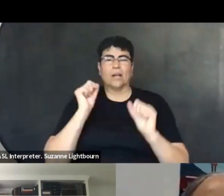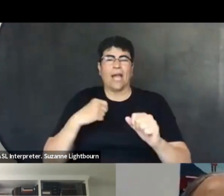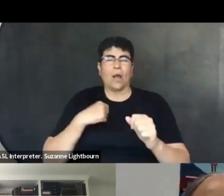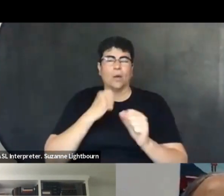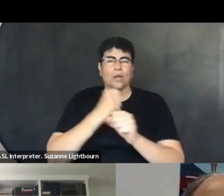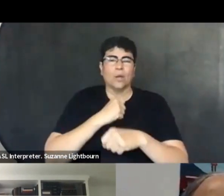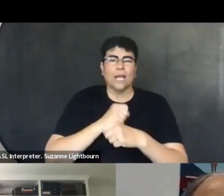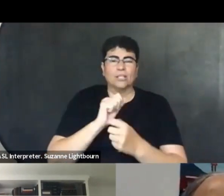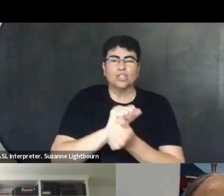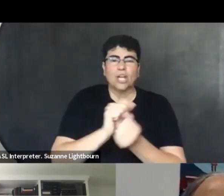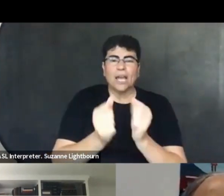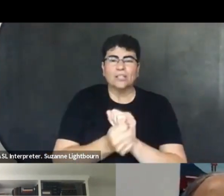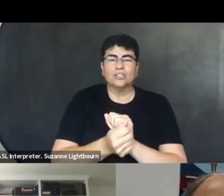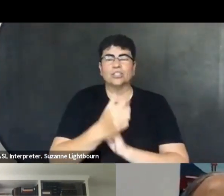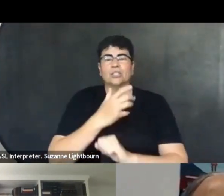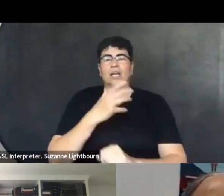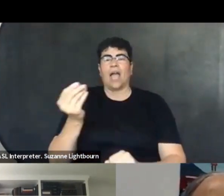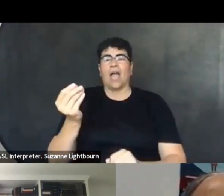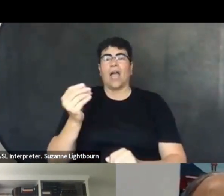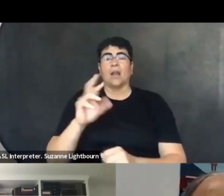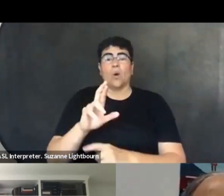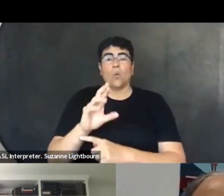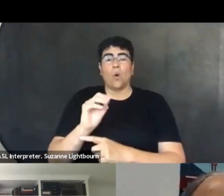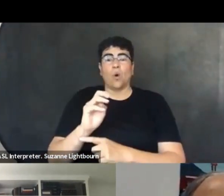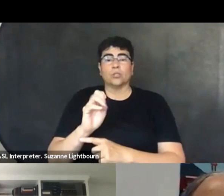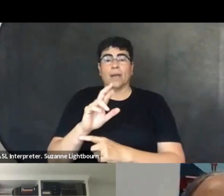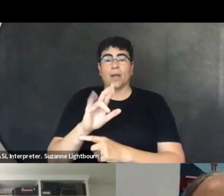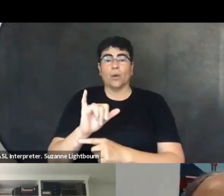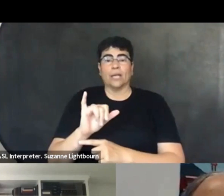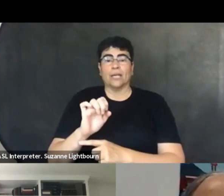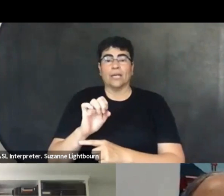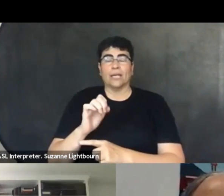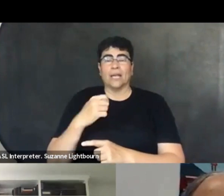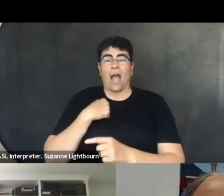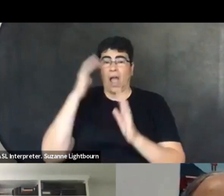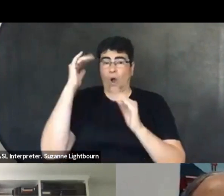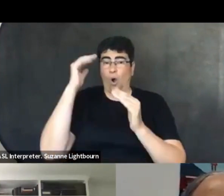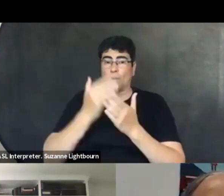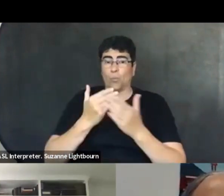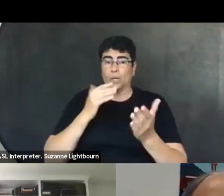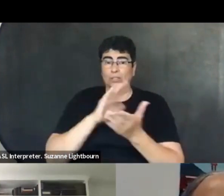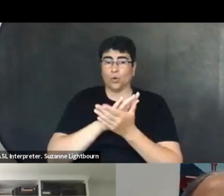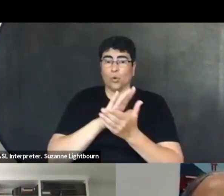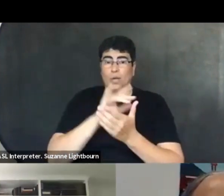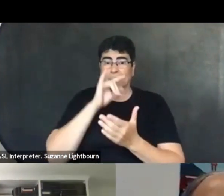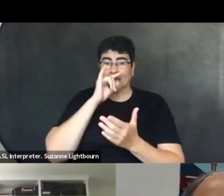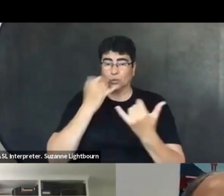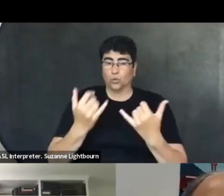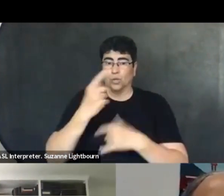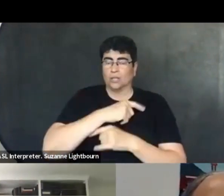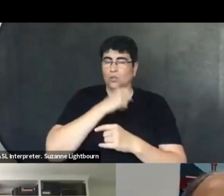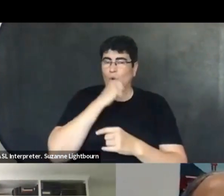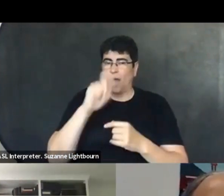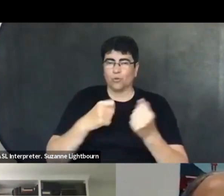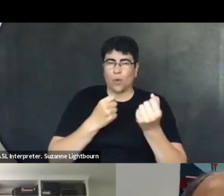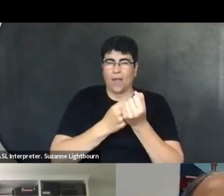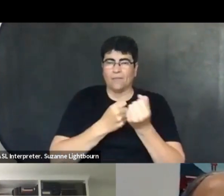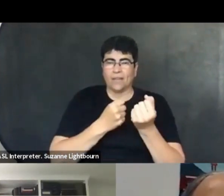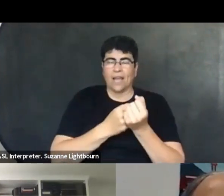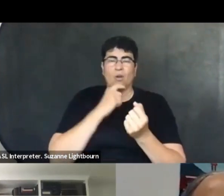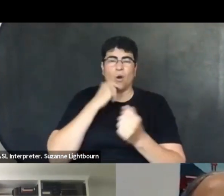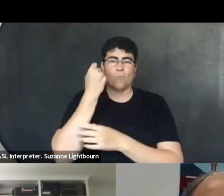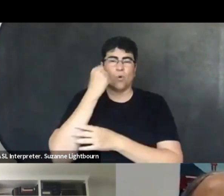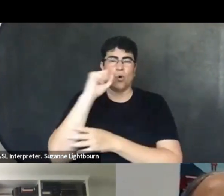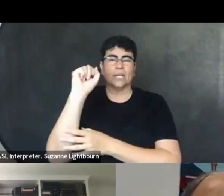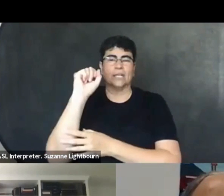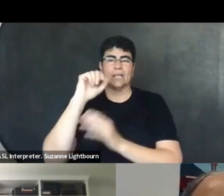create change. And Rosemary, as much as I hope the preschoolers of today aren't having to advocate or protest the way